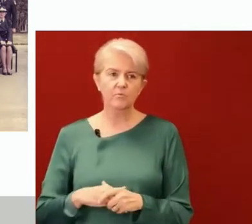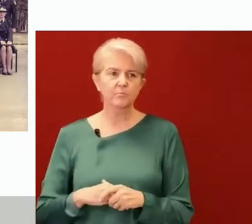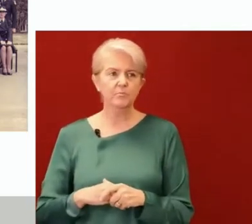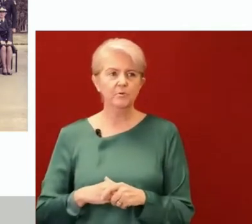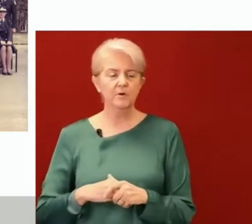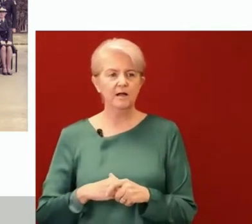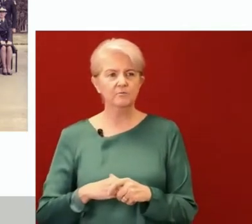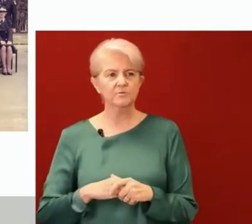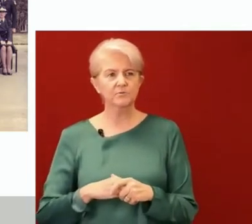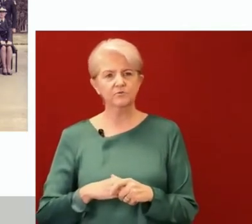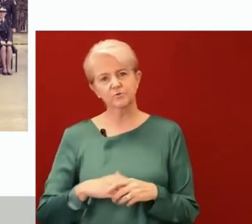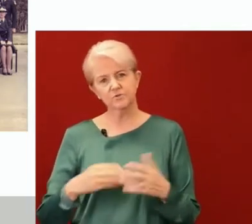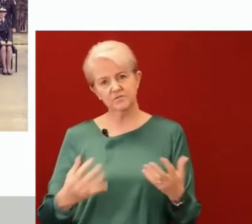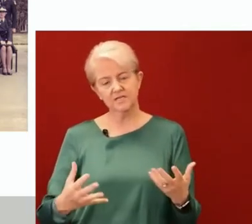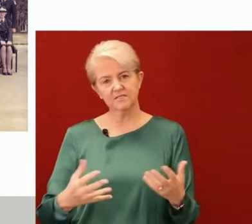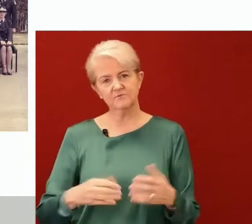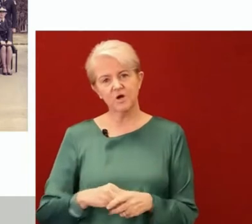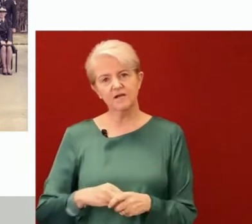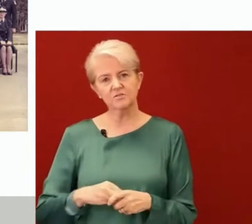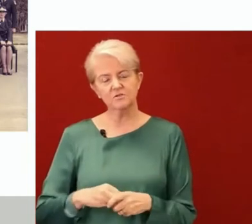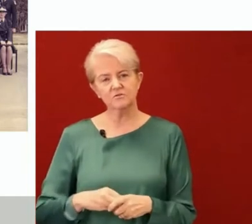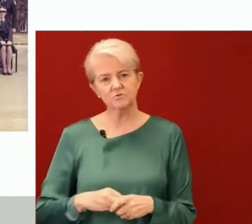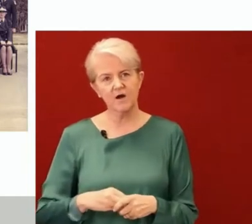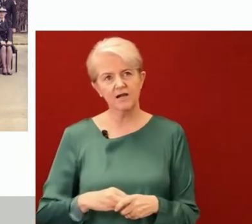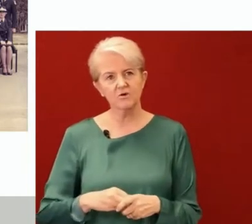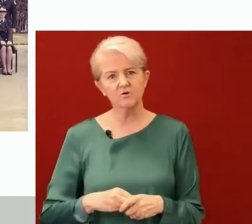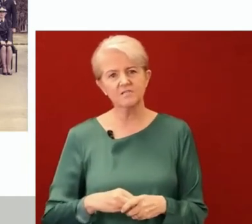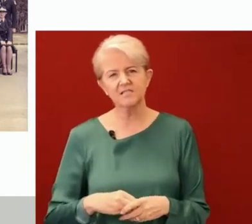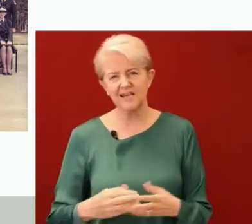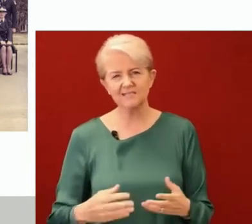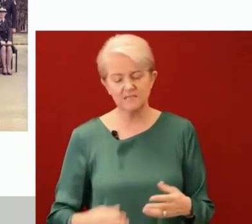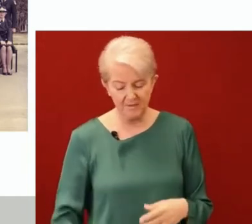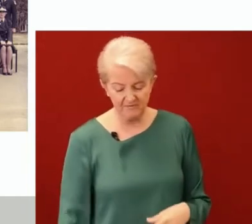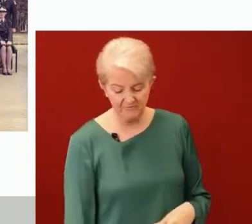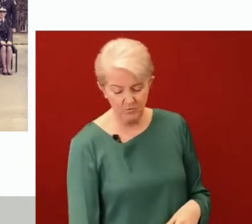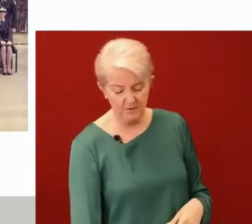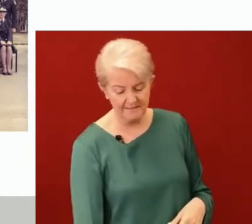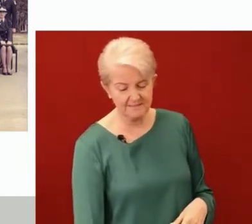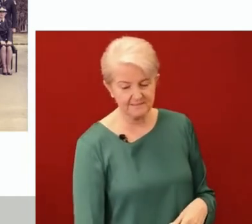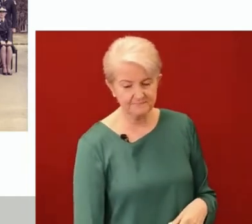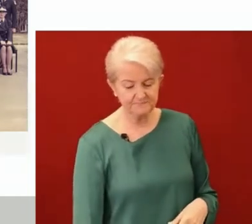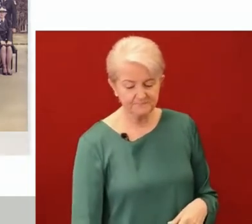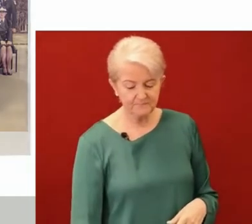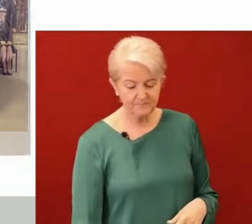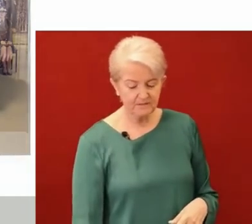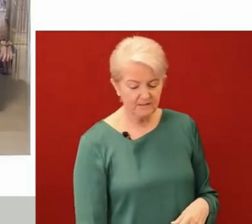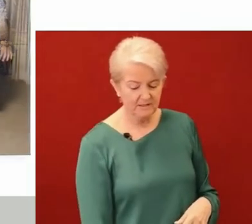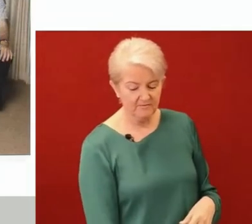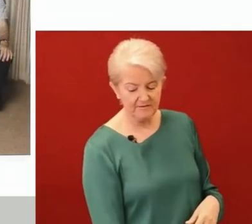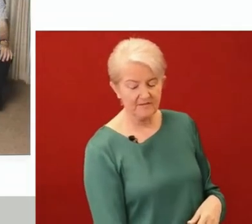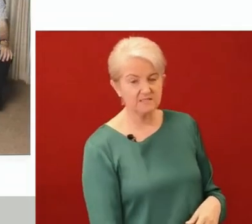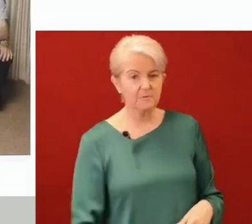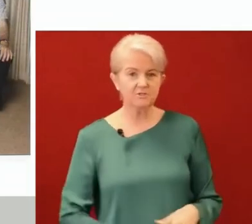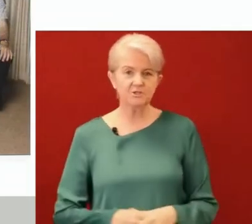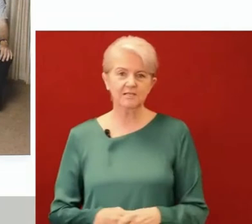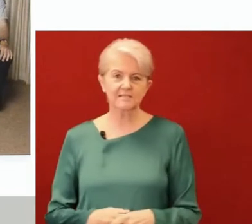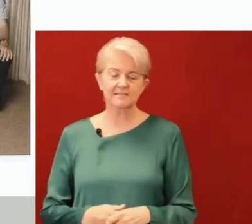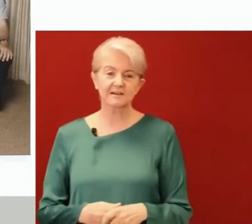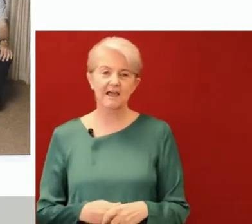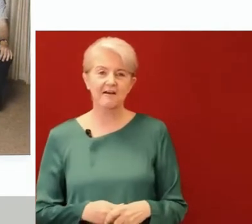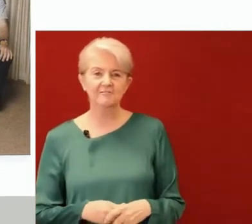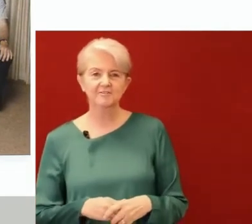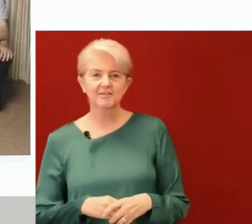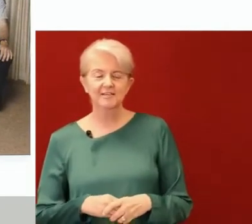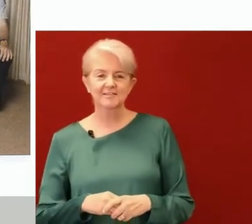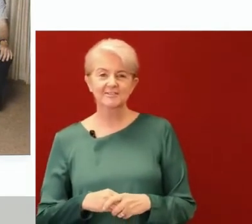I was put through a detective training course that lasted about 4 weeks. In fact, that's the picture you're going to